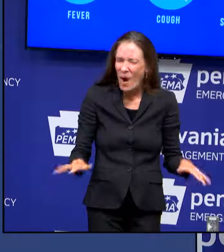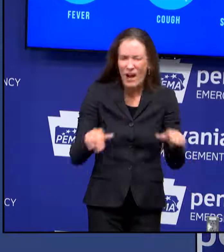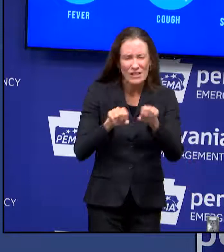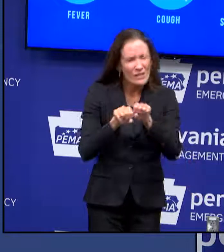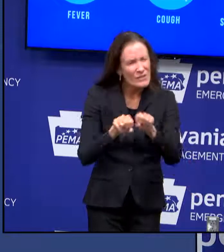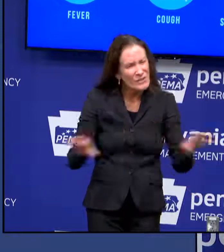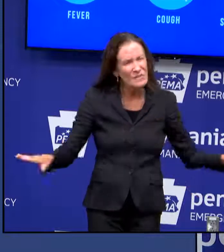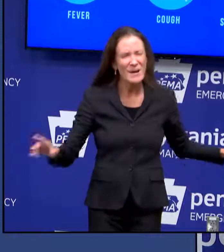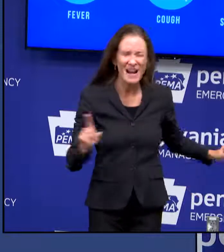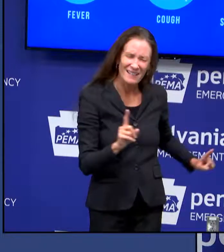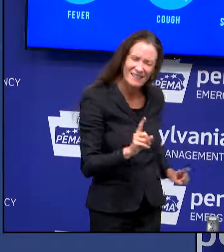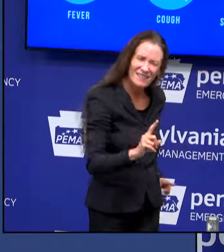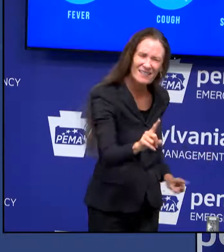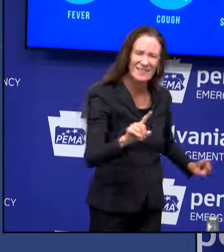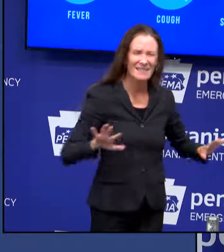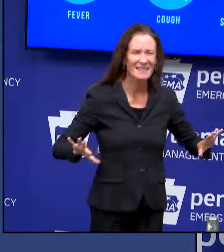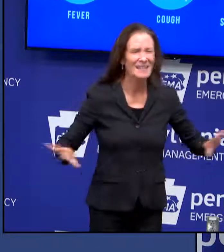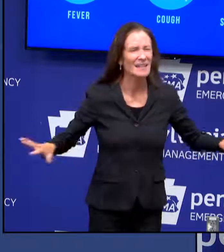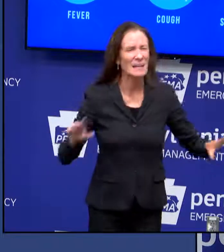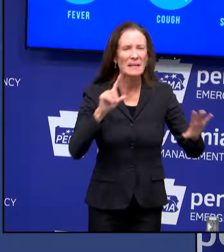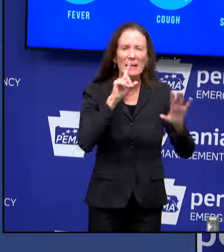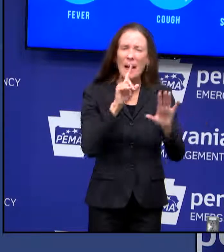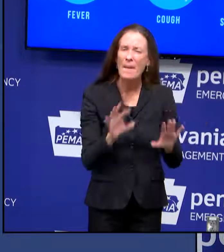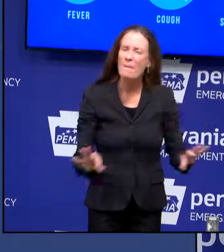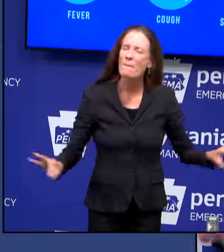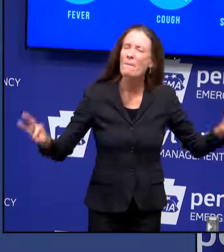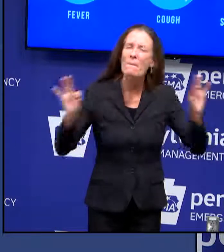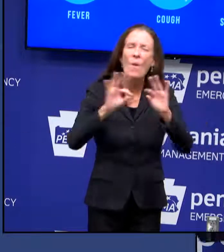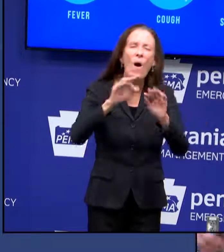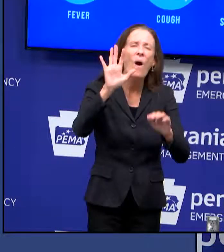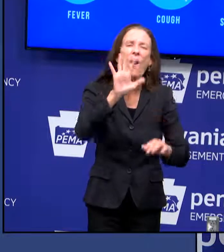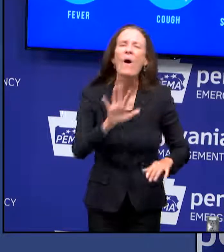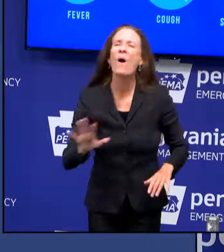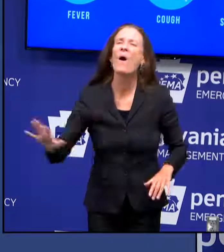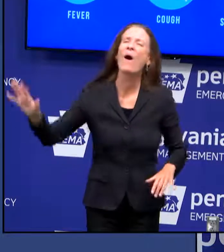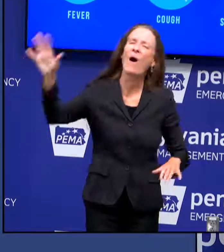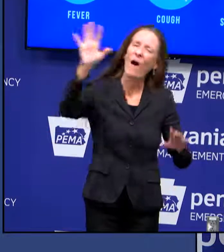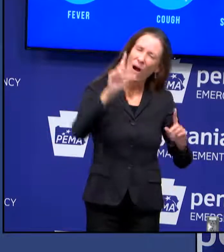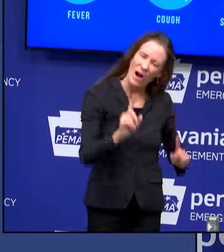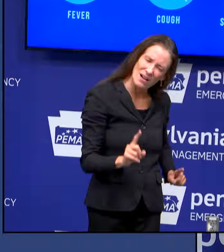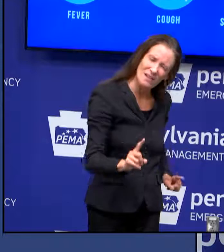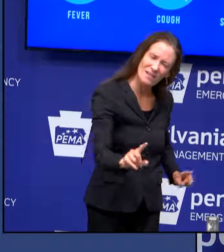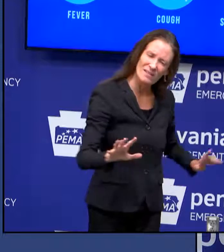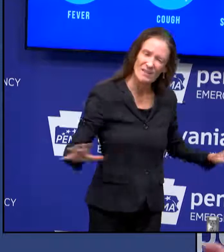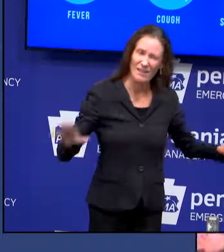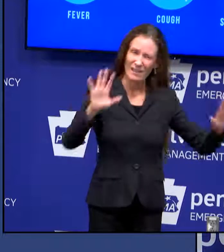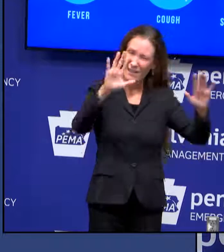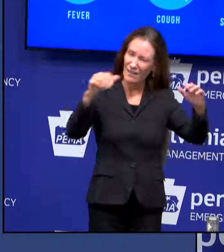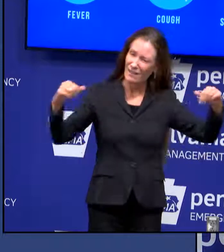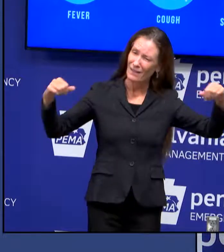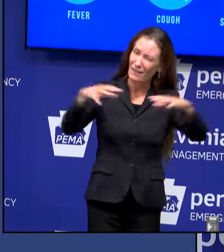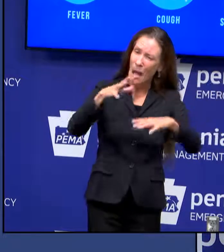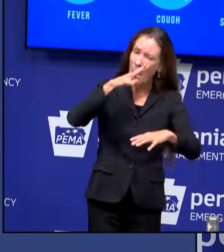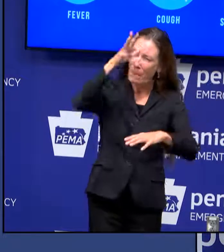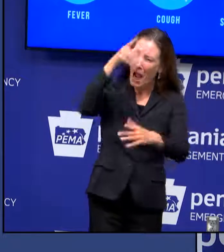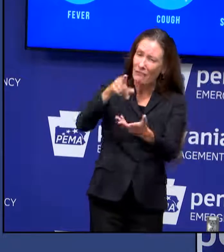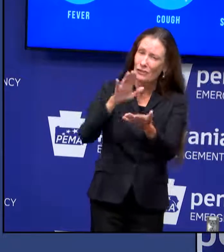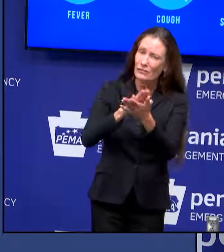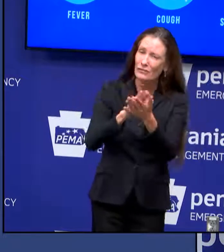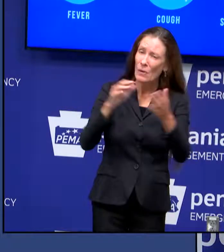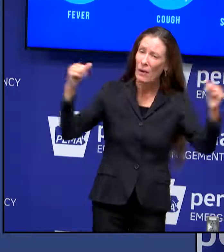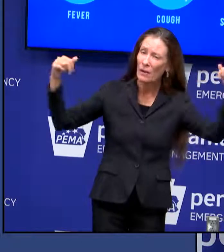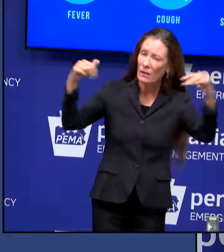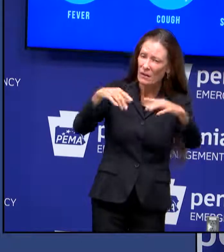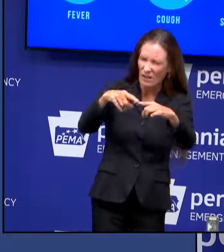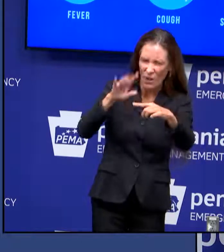get together for any reason, that's a problem because it makes it easier for that virus to spread. So the guidance from us, recommendation is